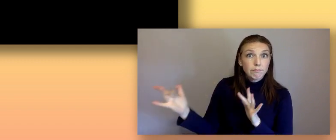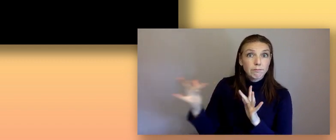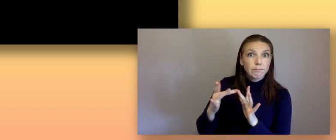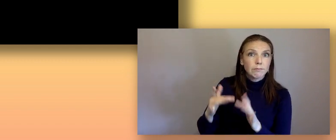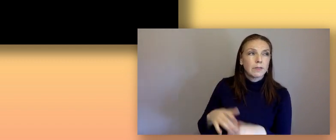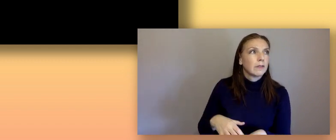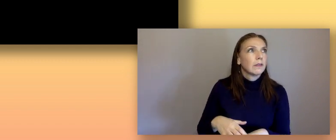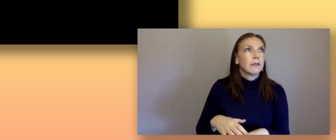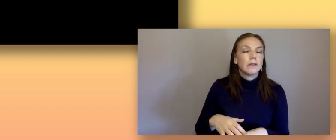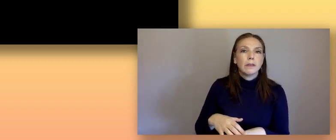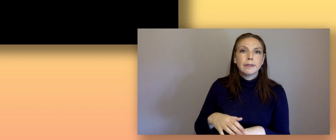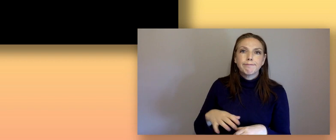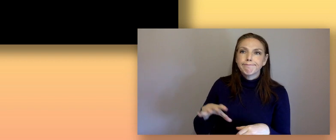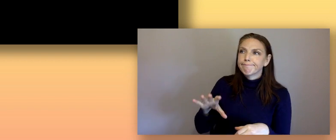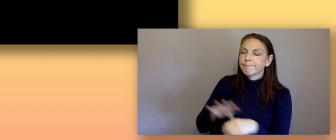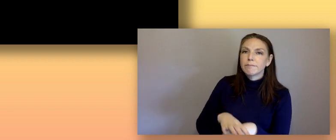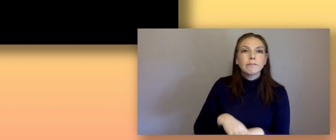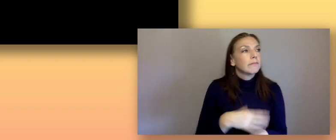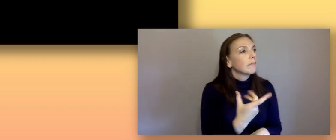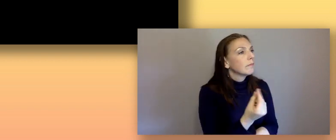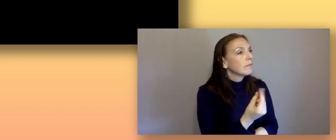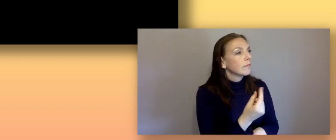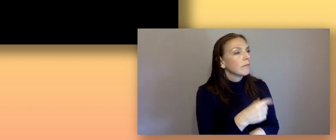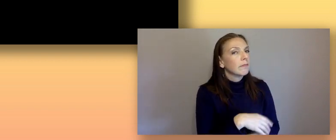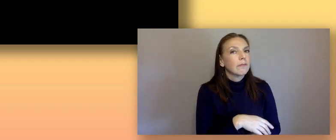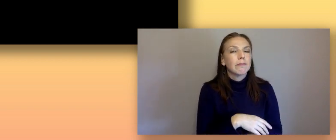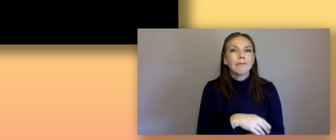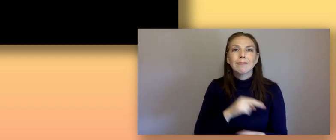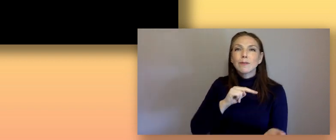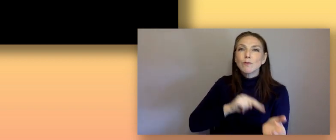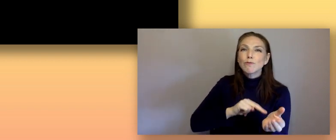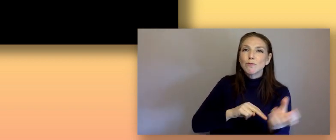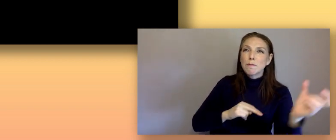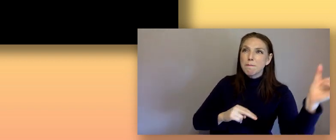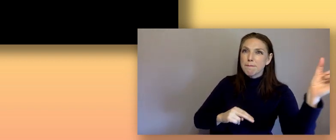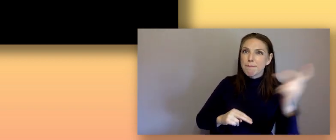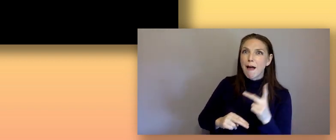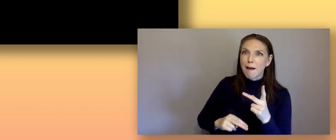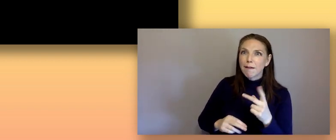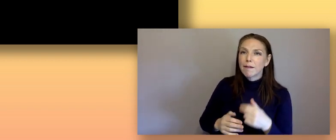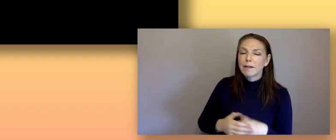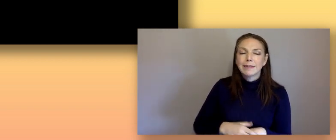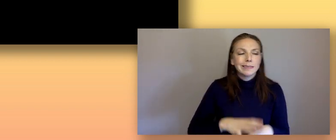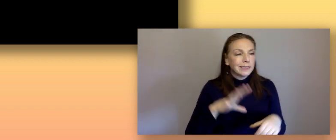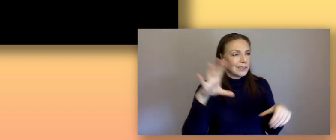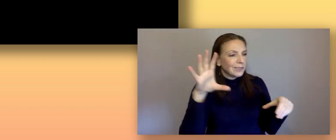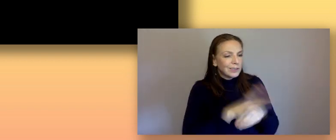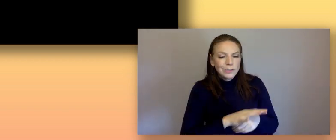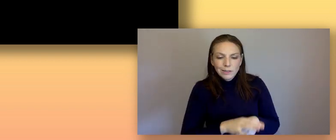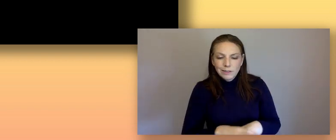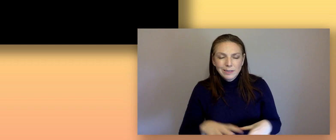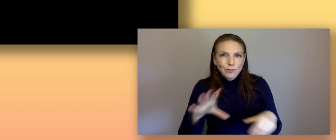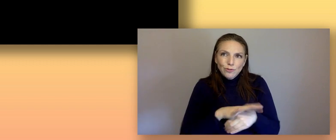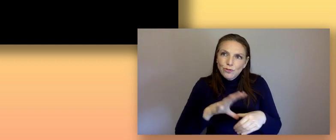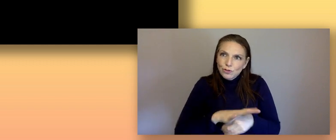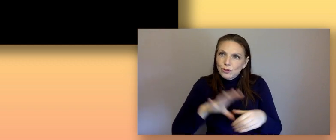Oh, shoot. What? They're back to bring me. Shit.